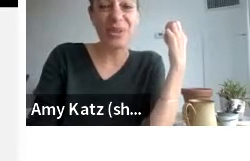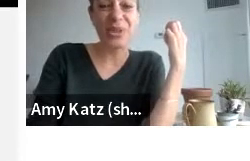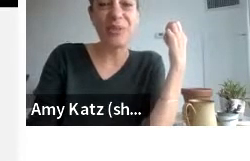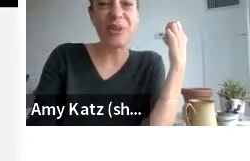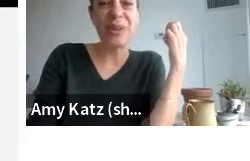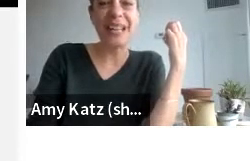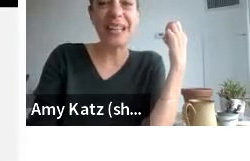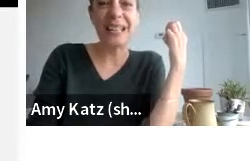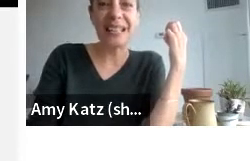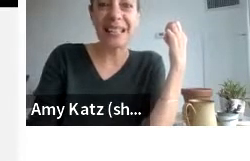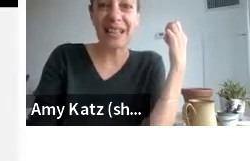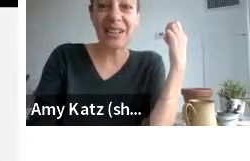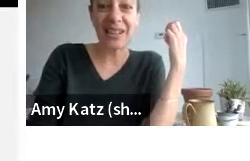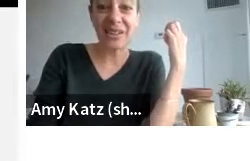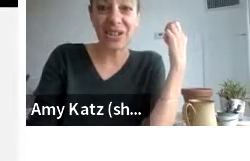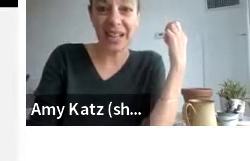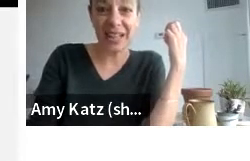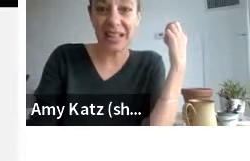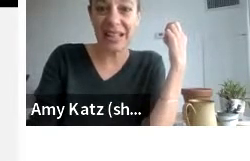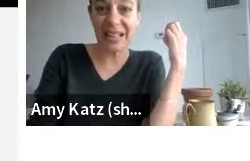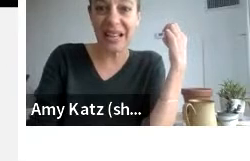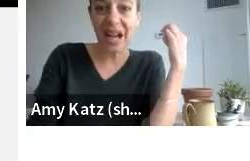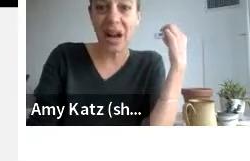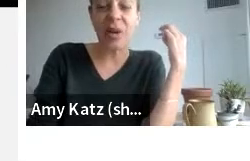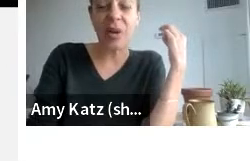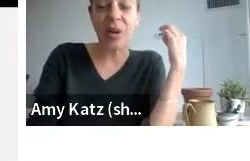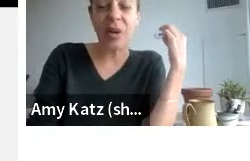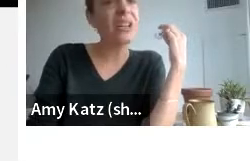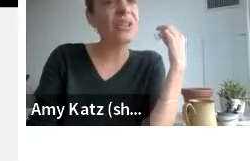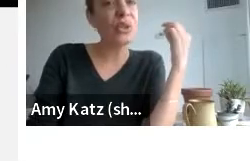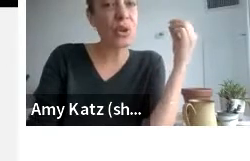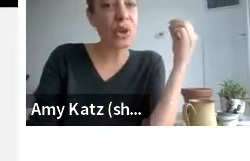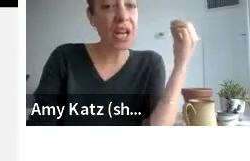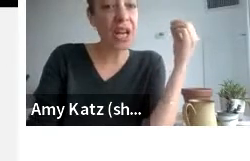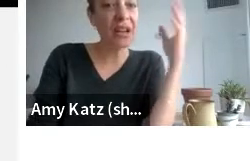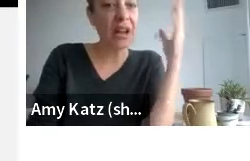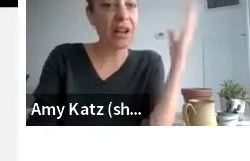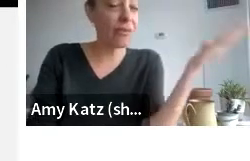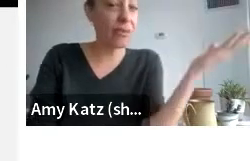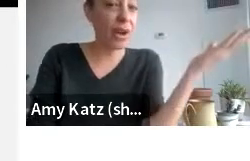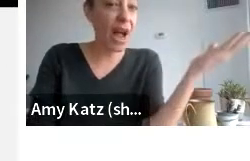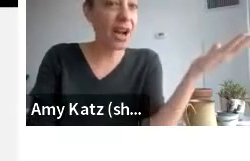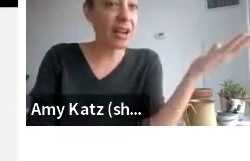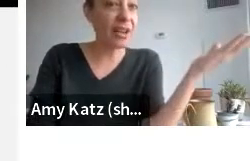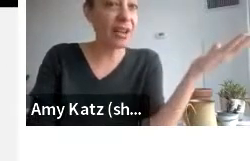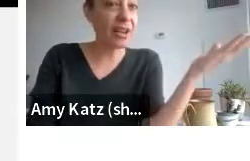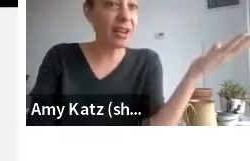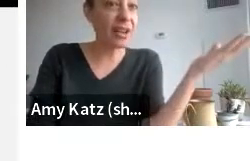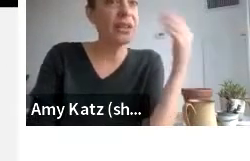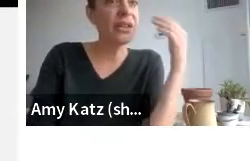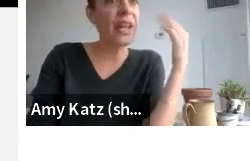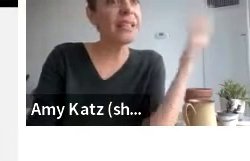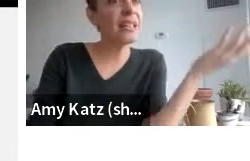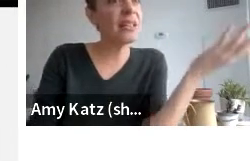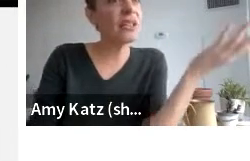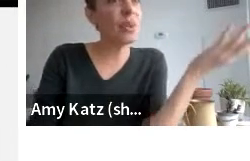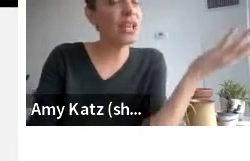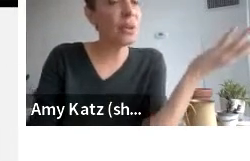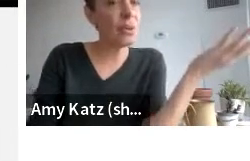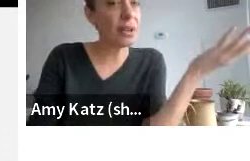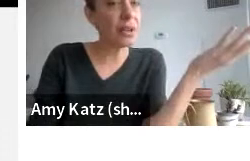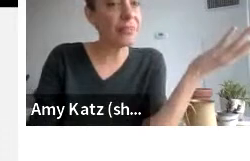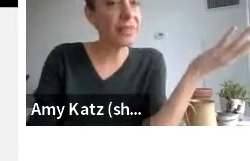Thank you. So before we get into the details of the checklist, we want to tell you the story of how we got here. So that takes